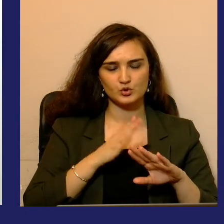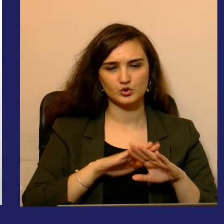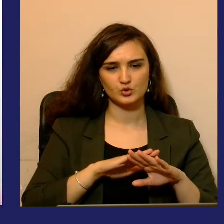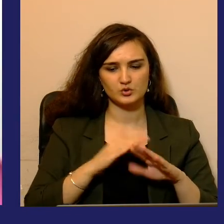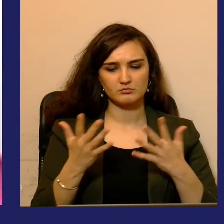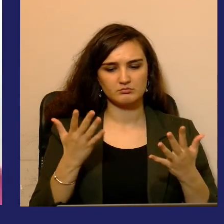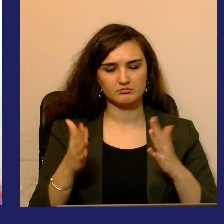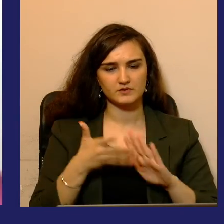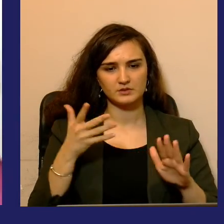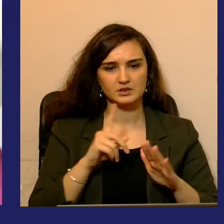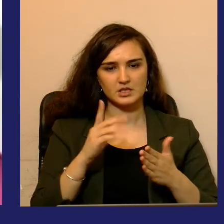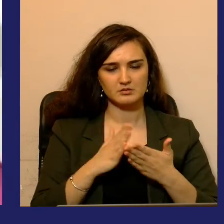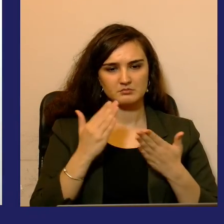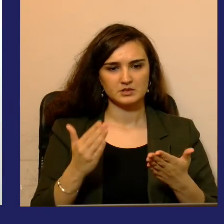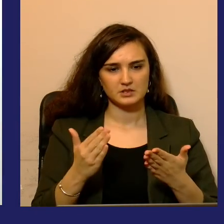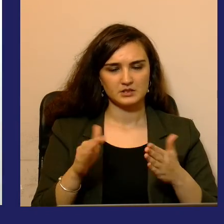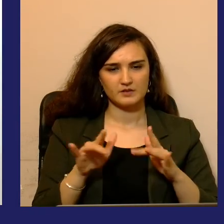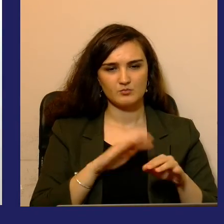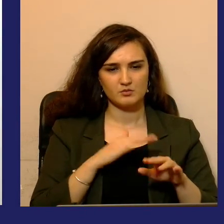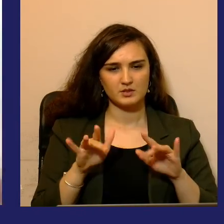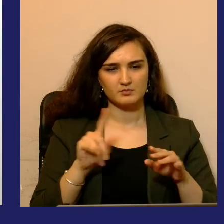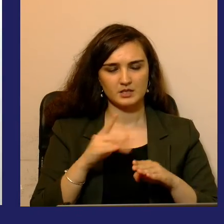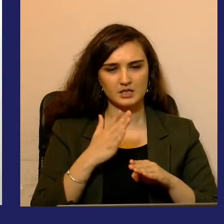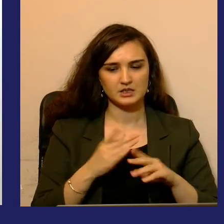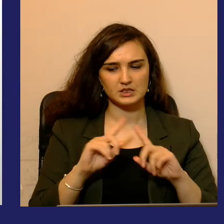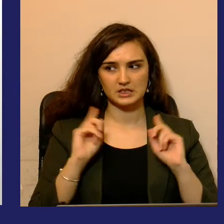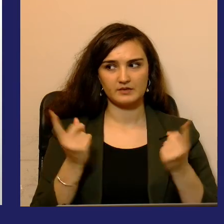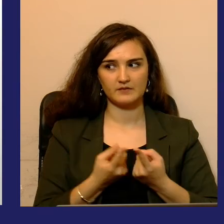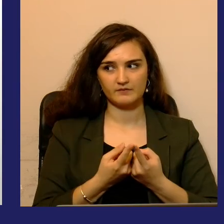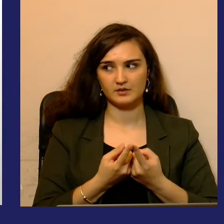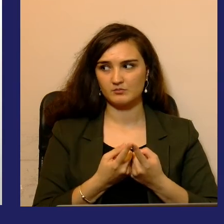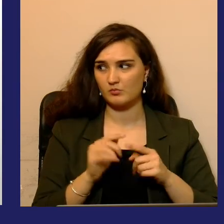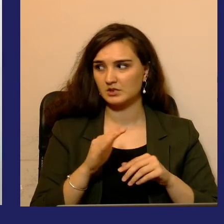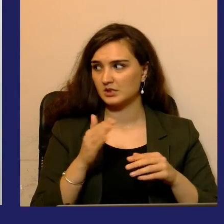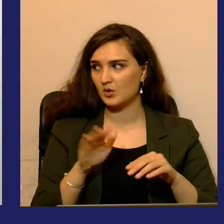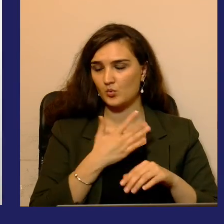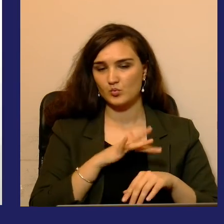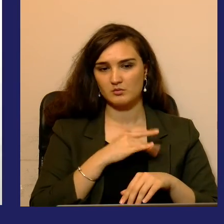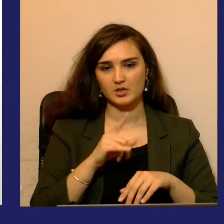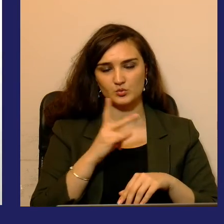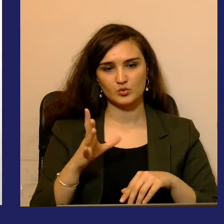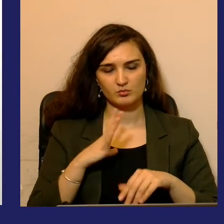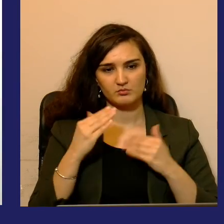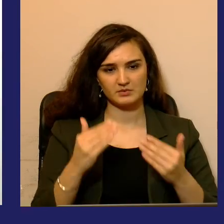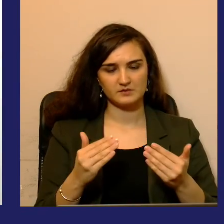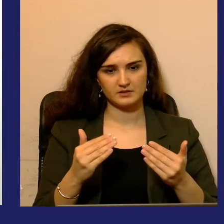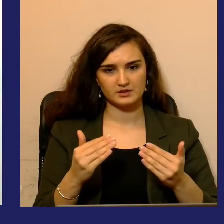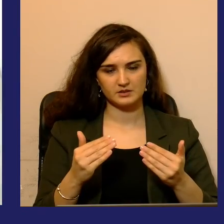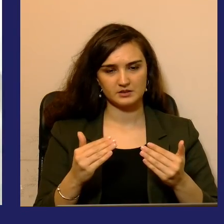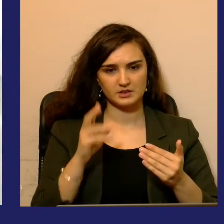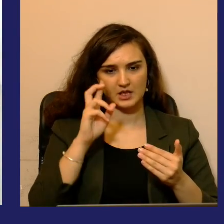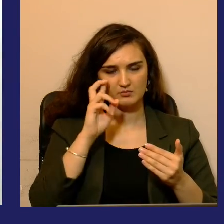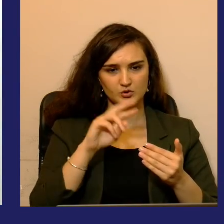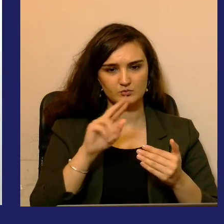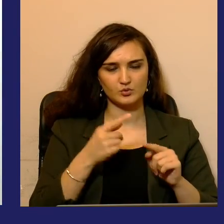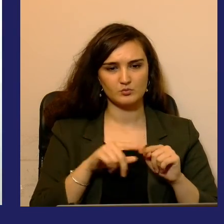vote buying. And this happens in Mexico a great deal, whether, and this leads back to another problem with the